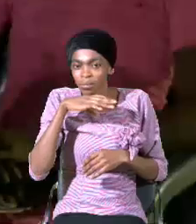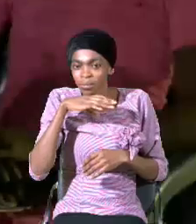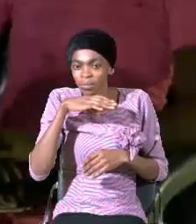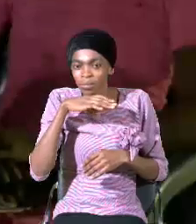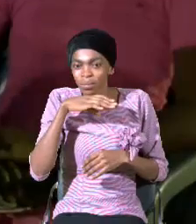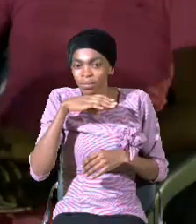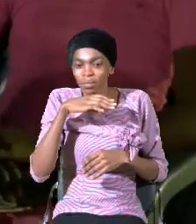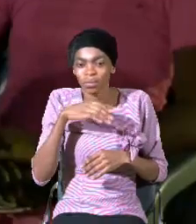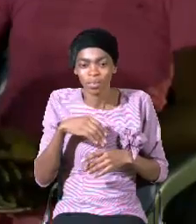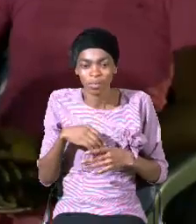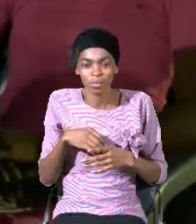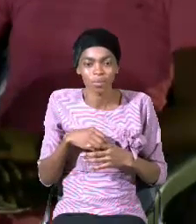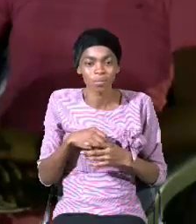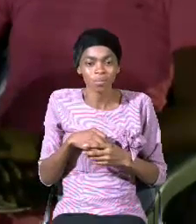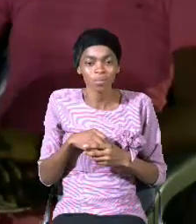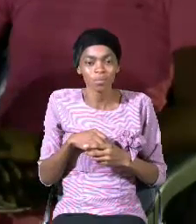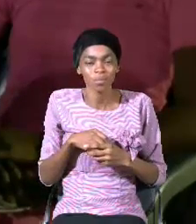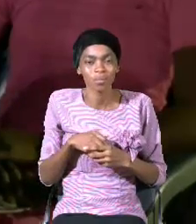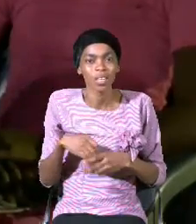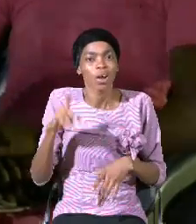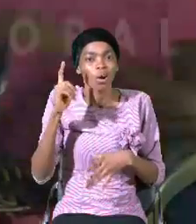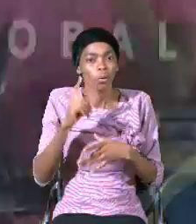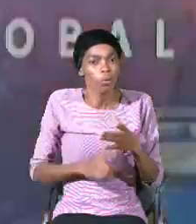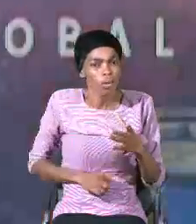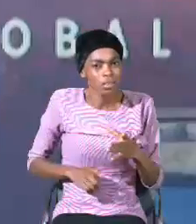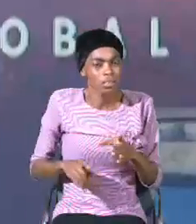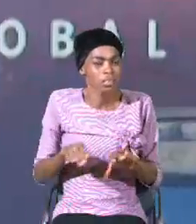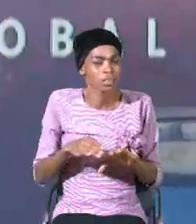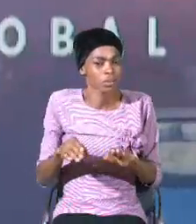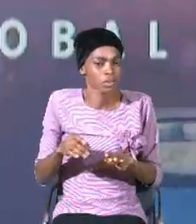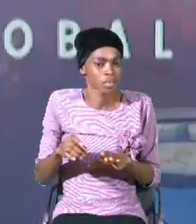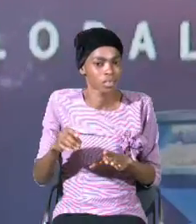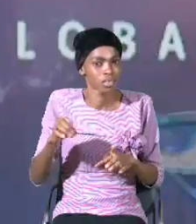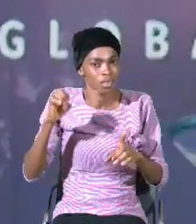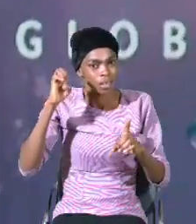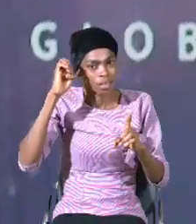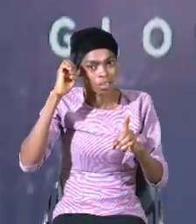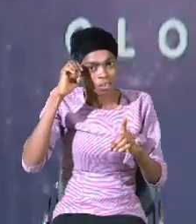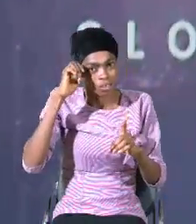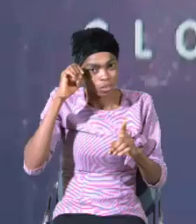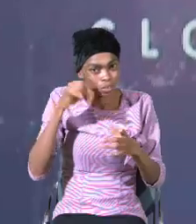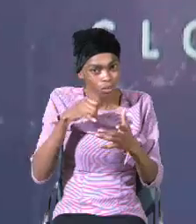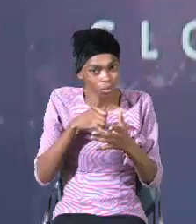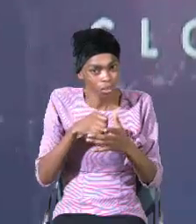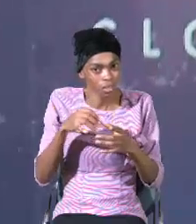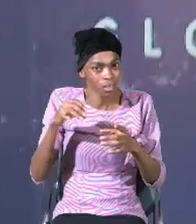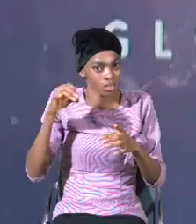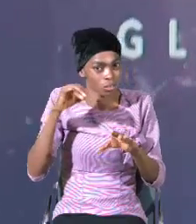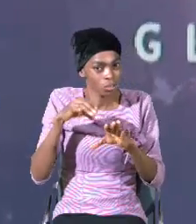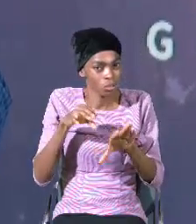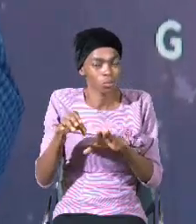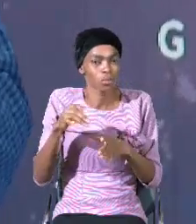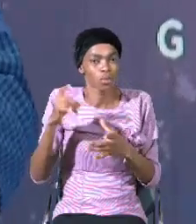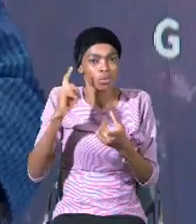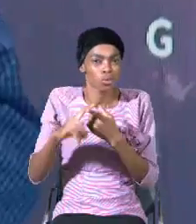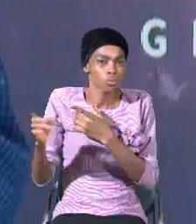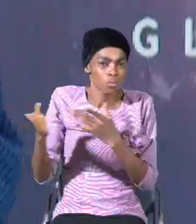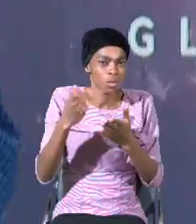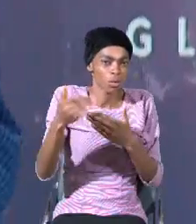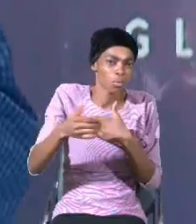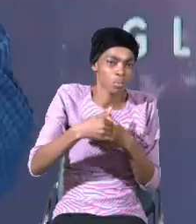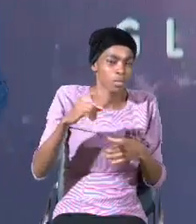misfit. What does he do to bring you back to the place he